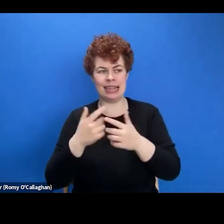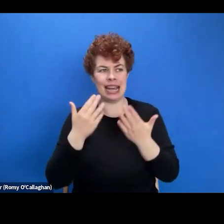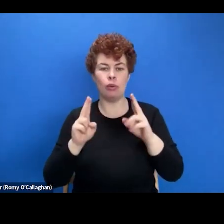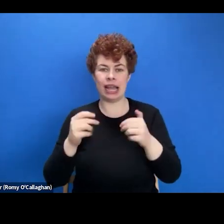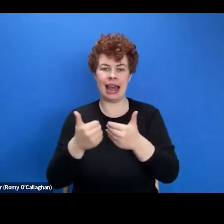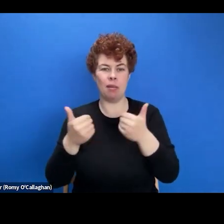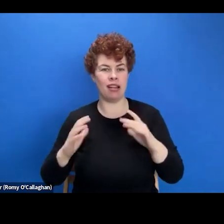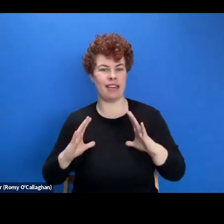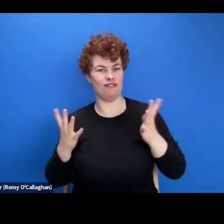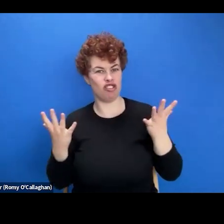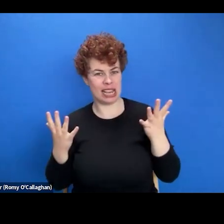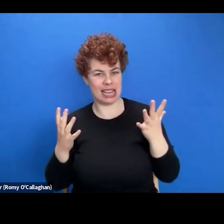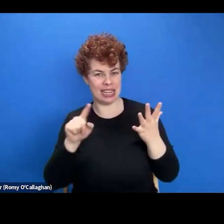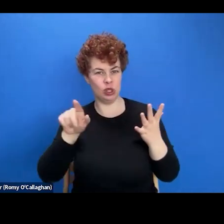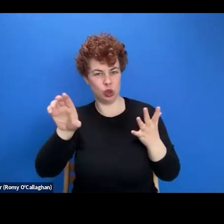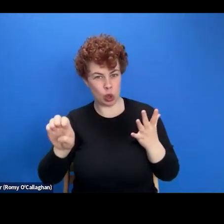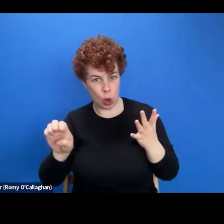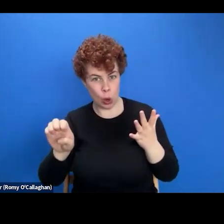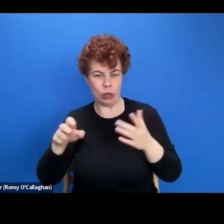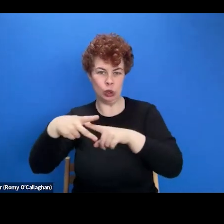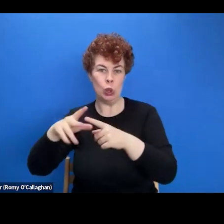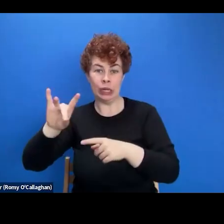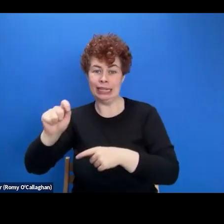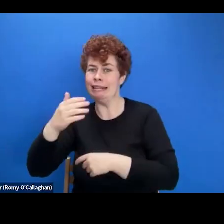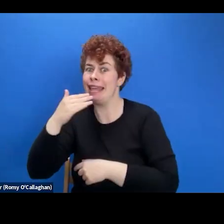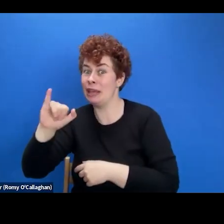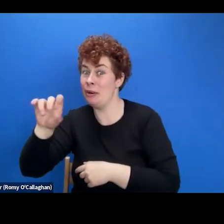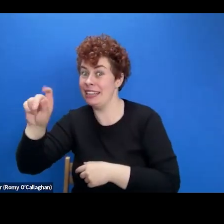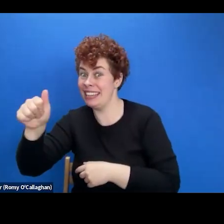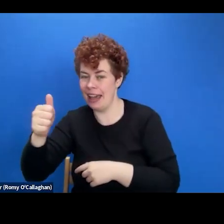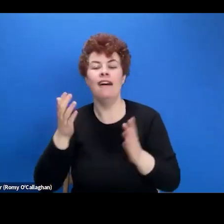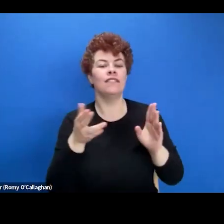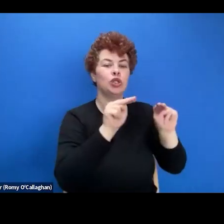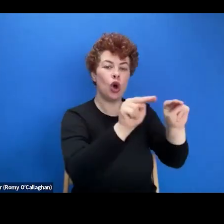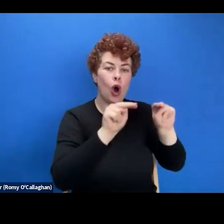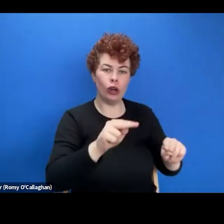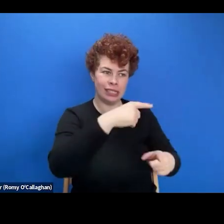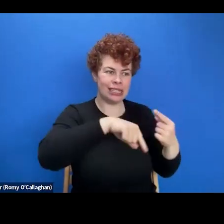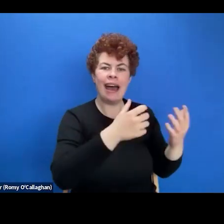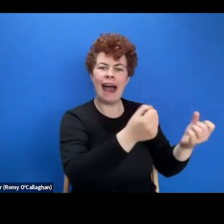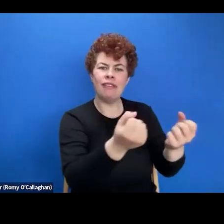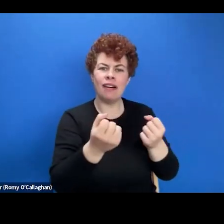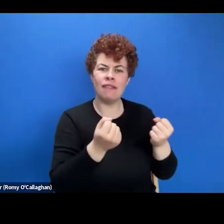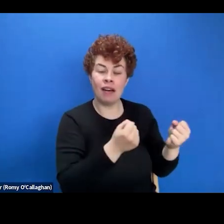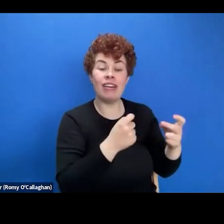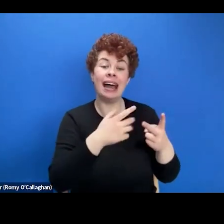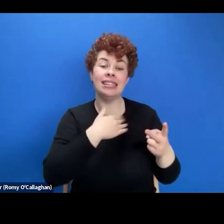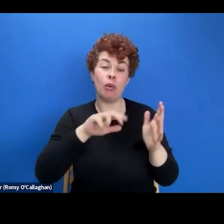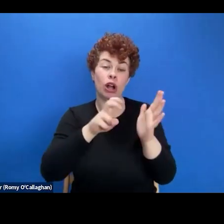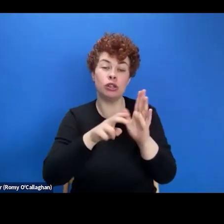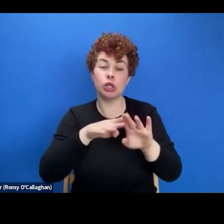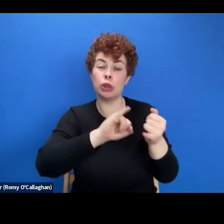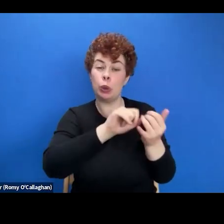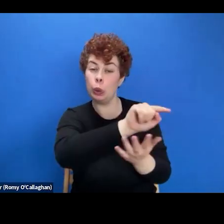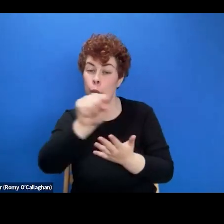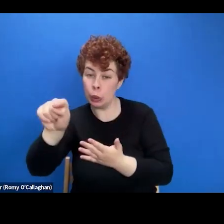and toolkit. So thank you for those. And we did an audit of our existing suppliers. We started